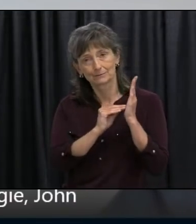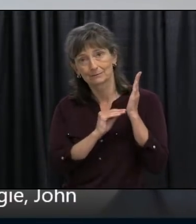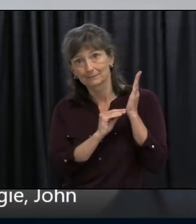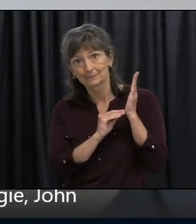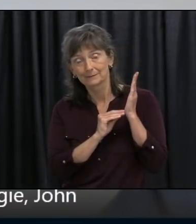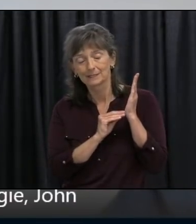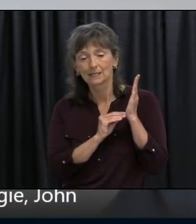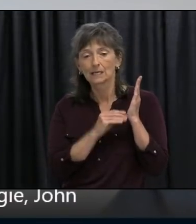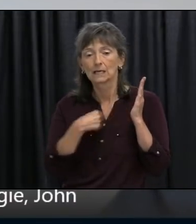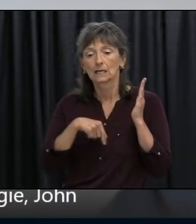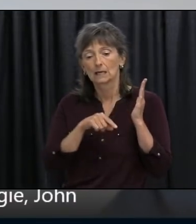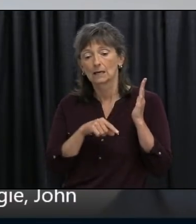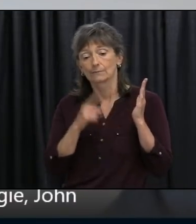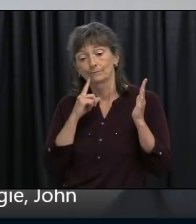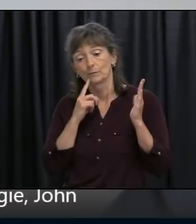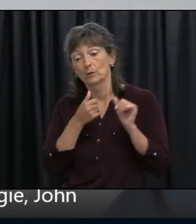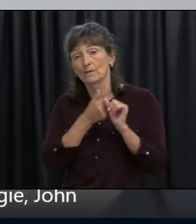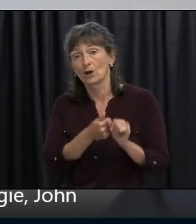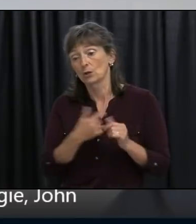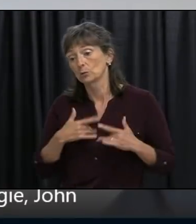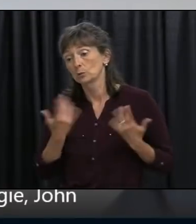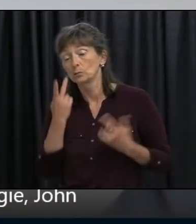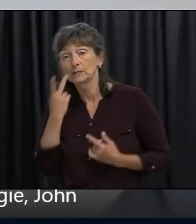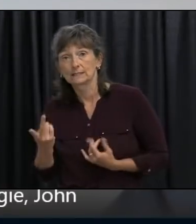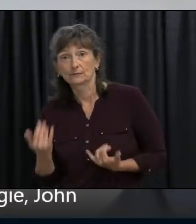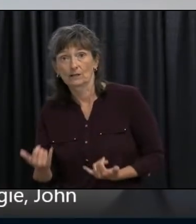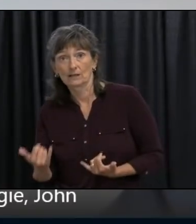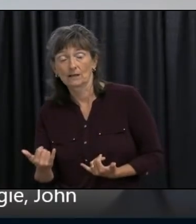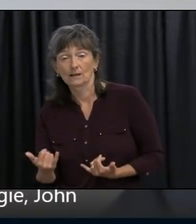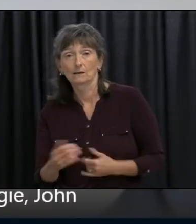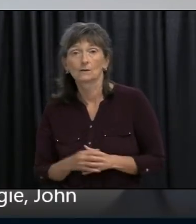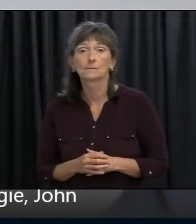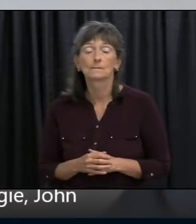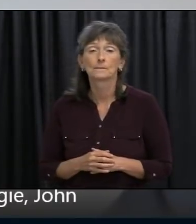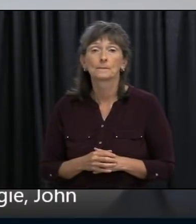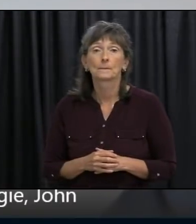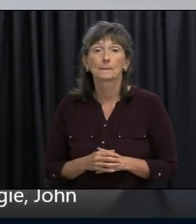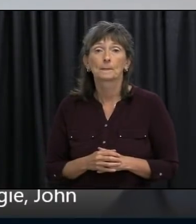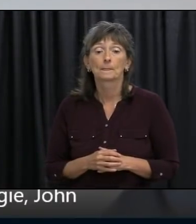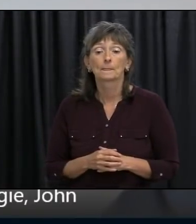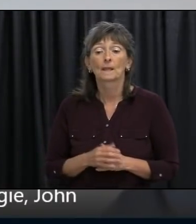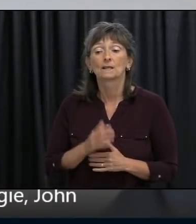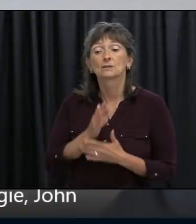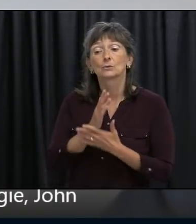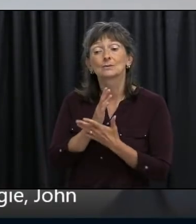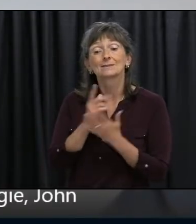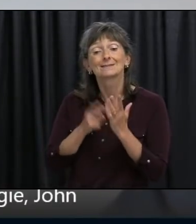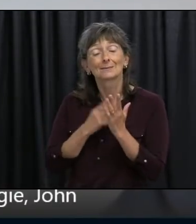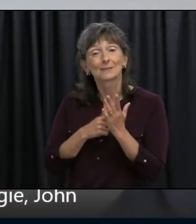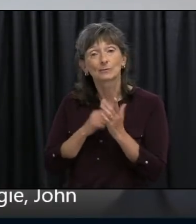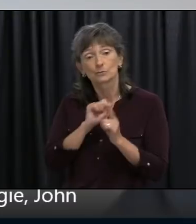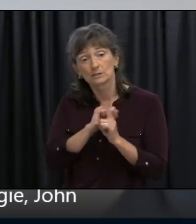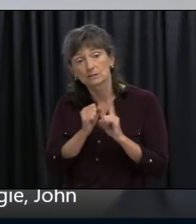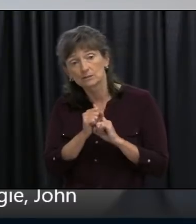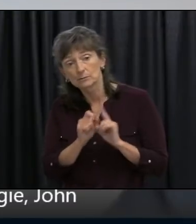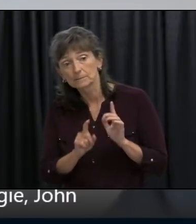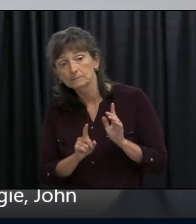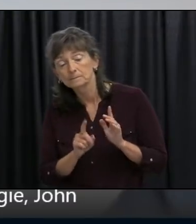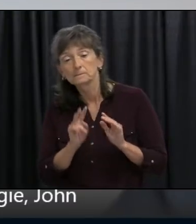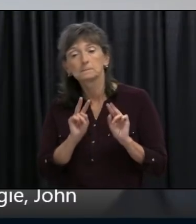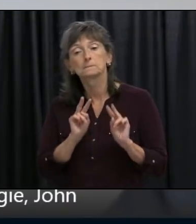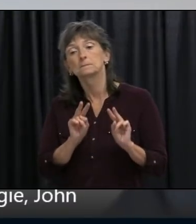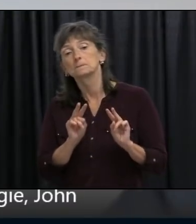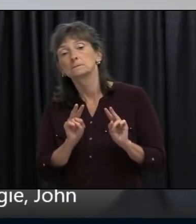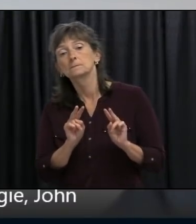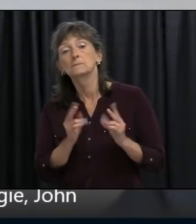situations as we find them at the time. So some of those that we have are actually quite old and were based on a situation where we may have anticipated